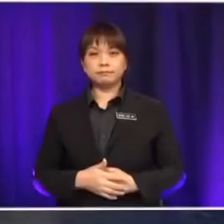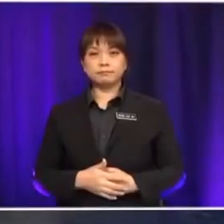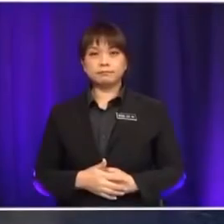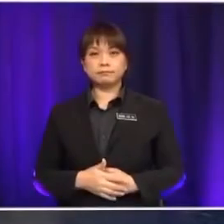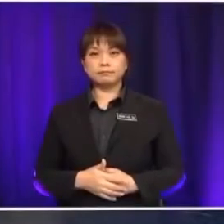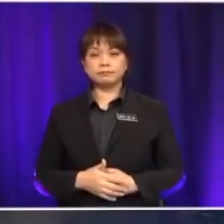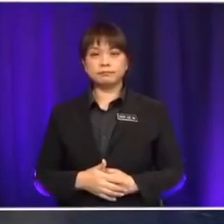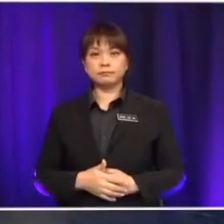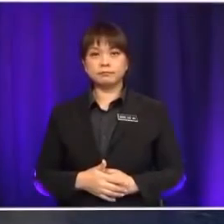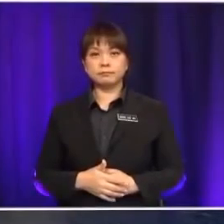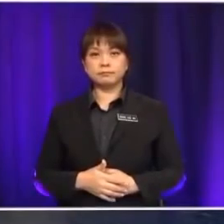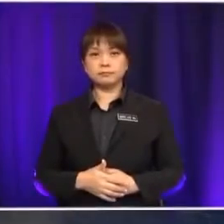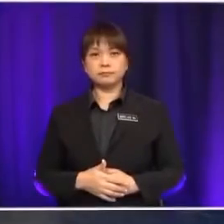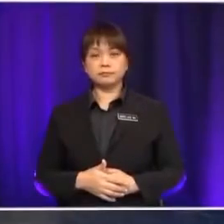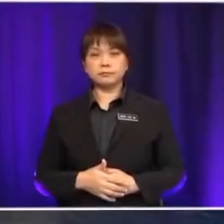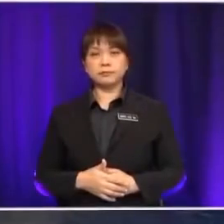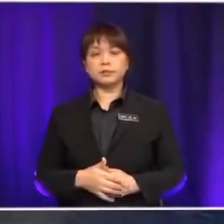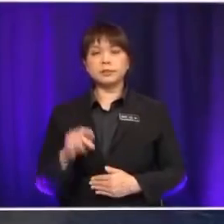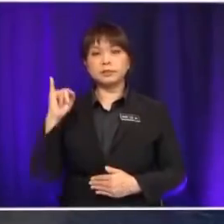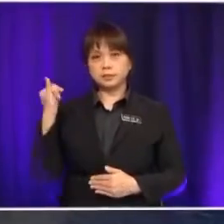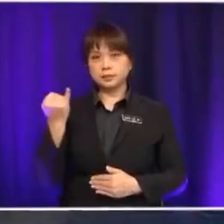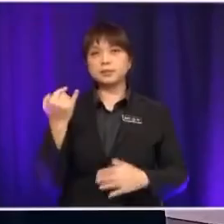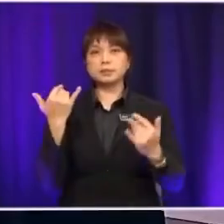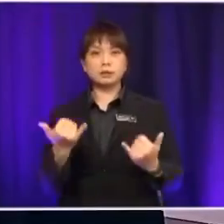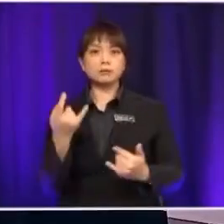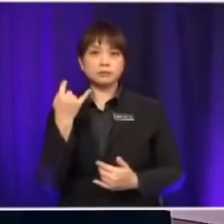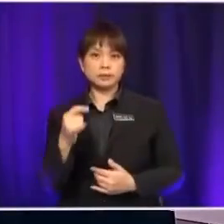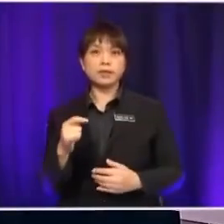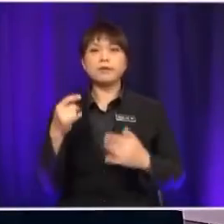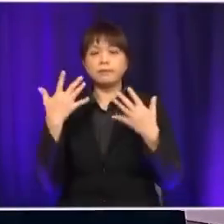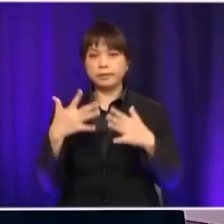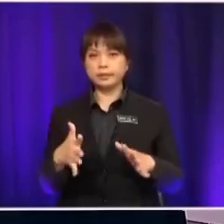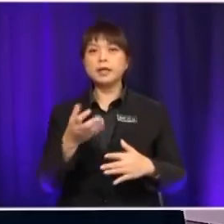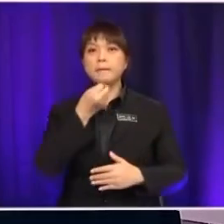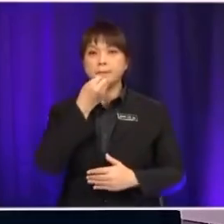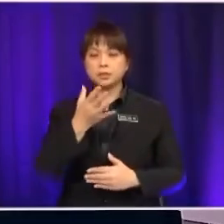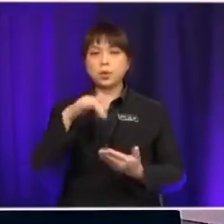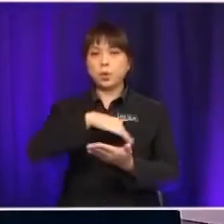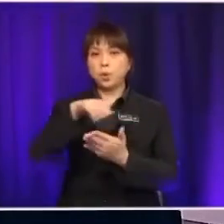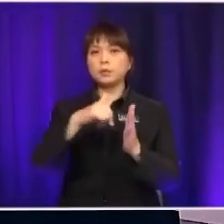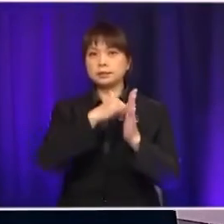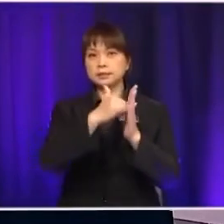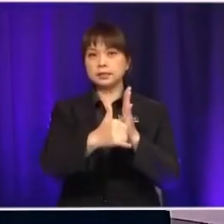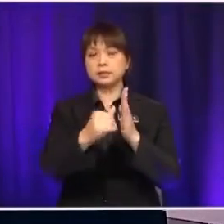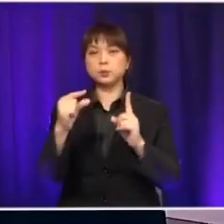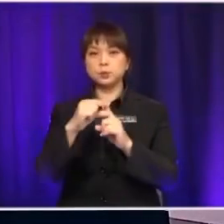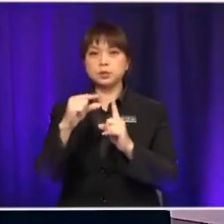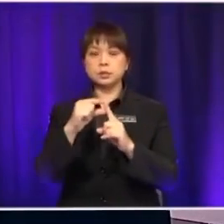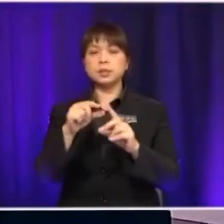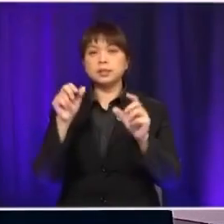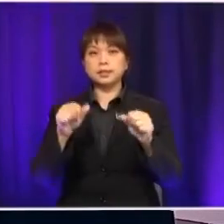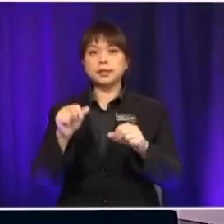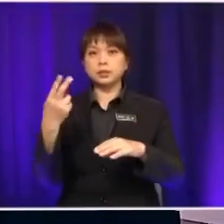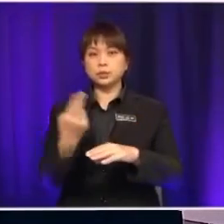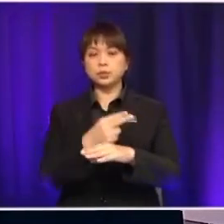just now there are mentions about all these words, right? Yes. Okay, there are mentions about the portable, convenience, and all this. So these are the words that you can actually use to express